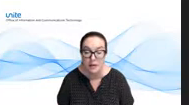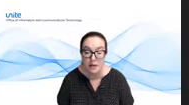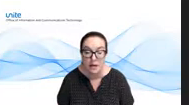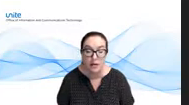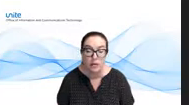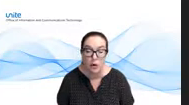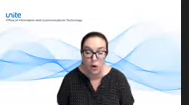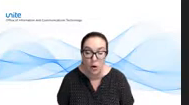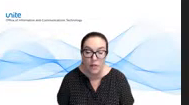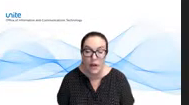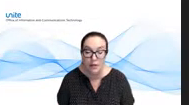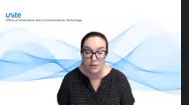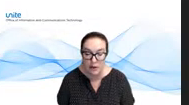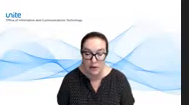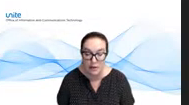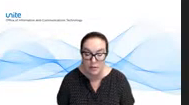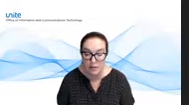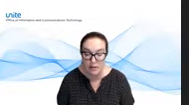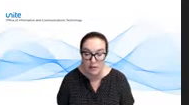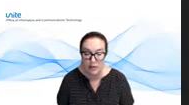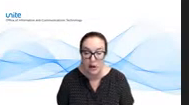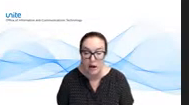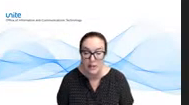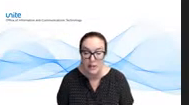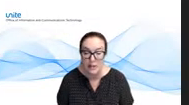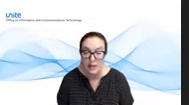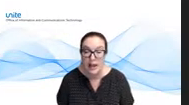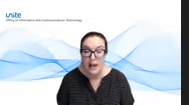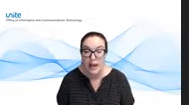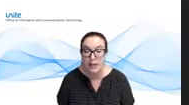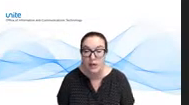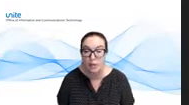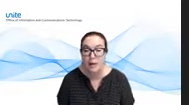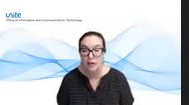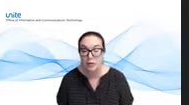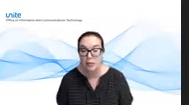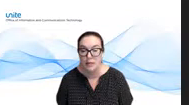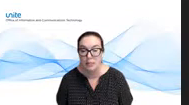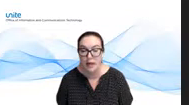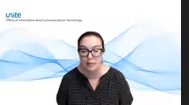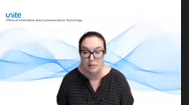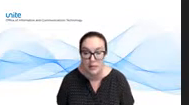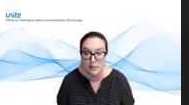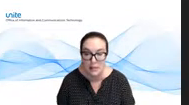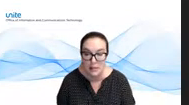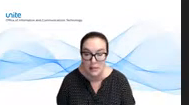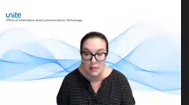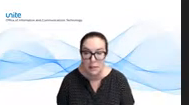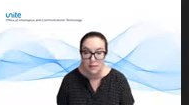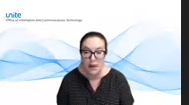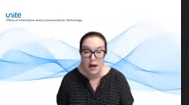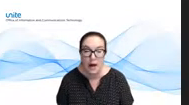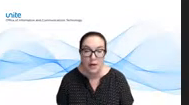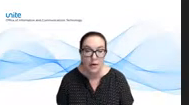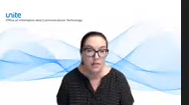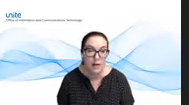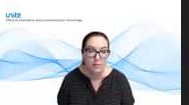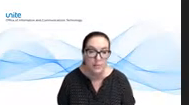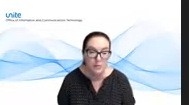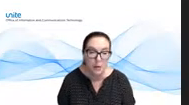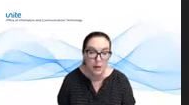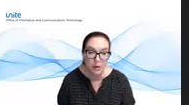their content. So all they have to know how to do is manage their content, and we make sure that the platform stays accessible.